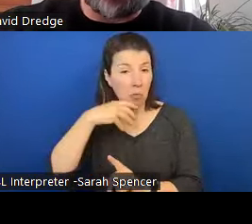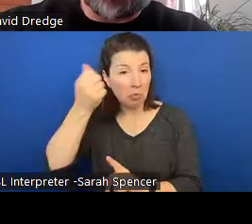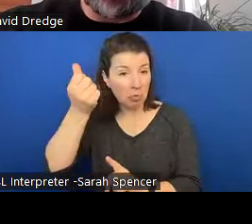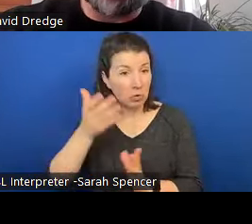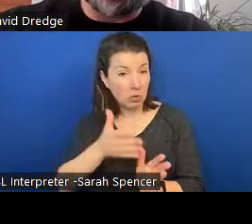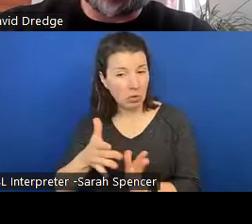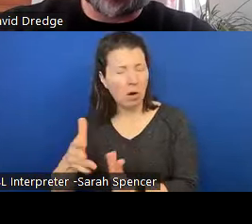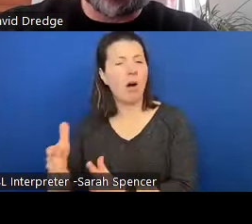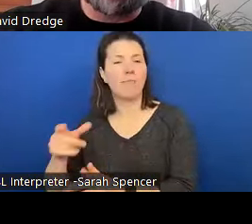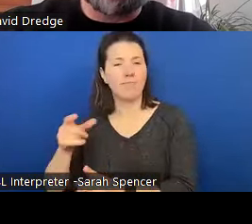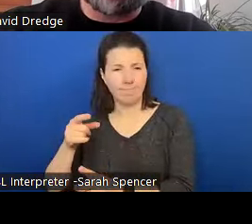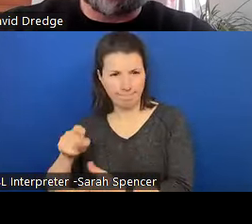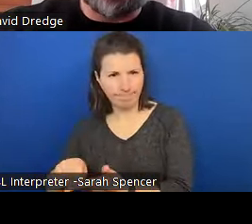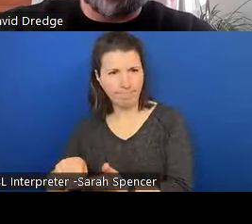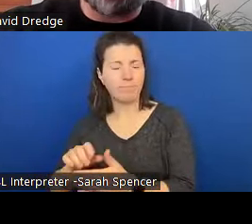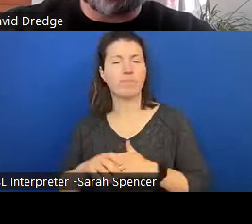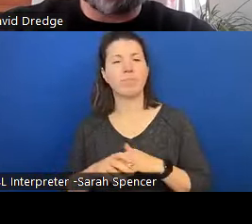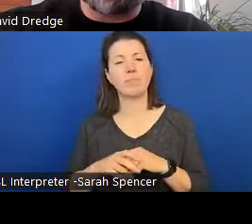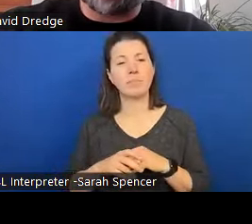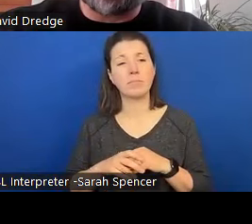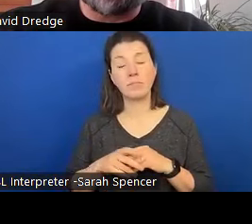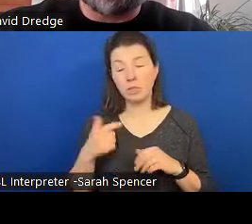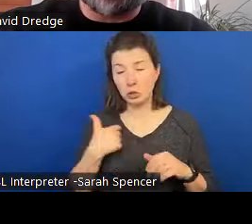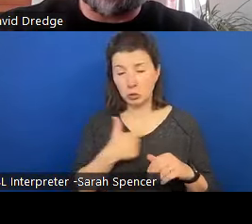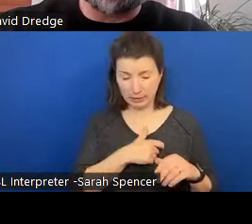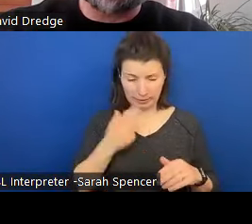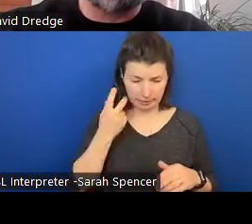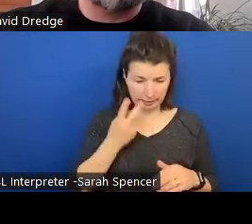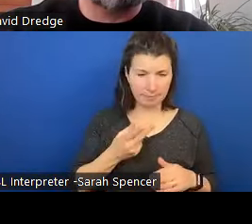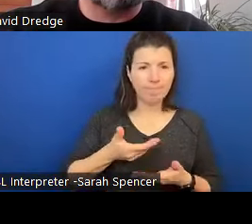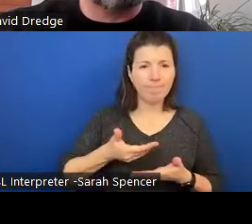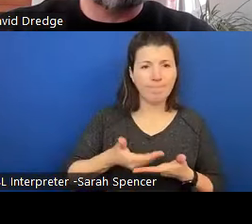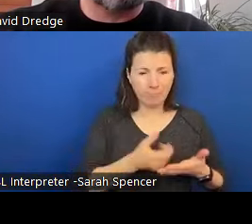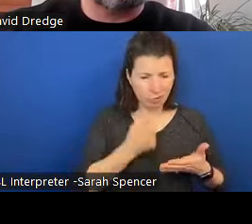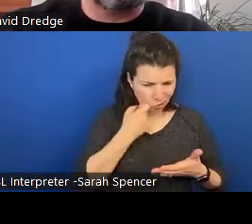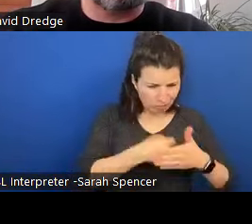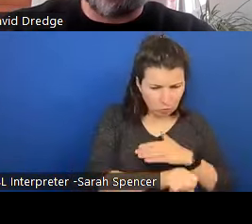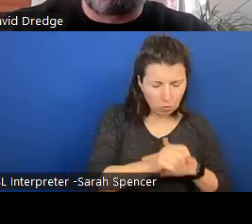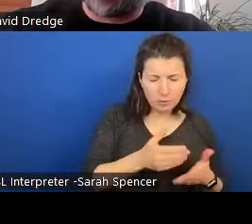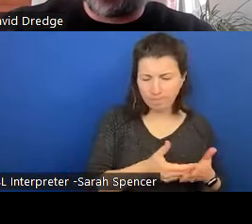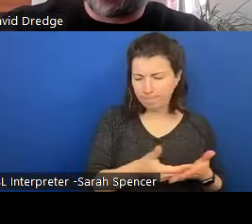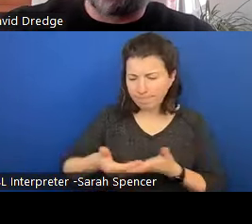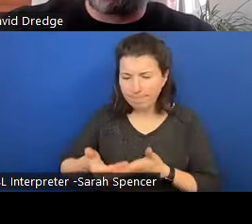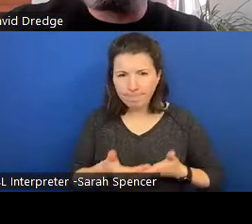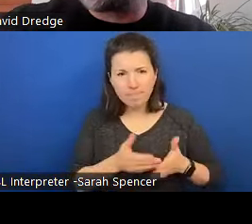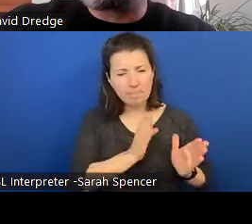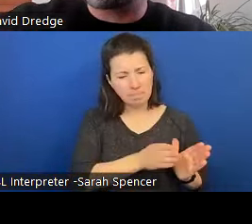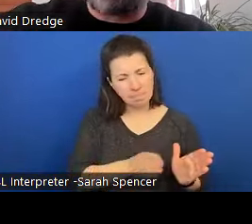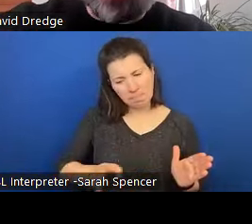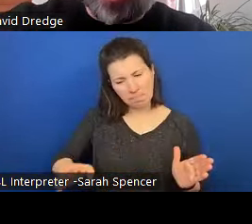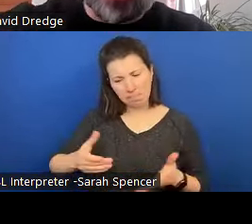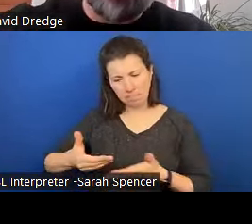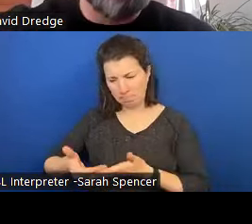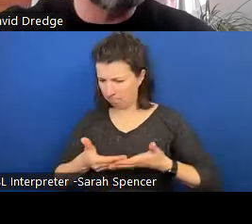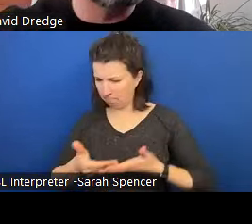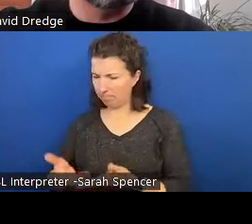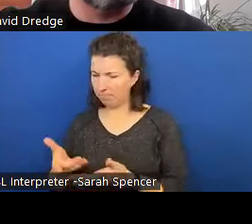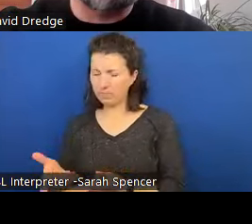And so we see newborns and early infants who have had brain injury can be